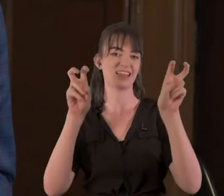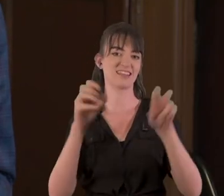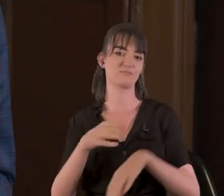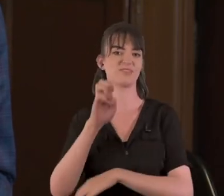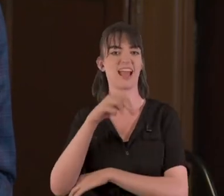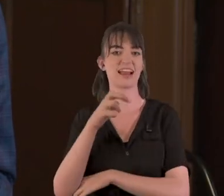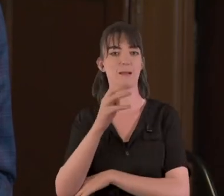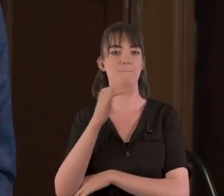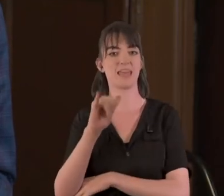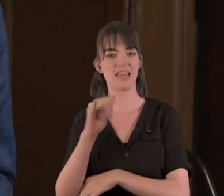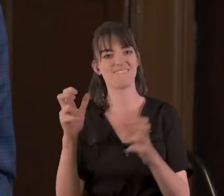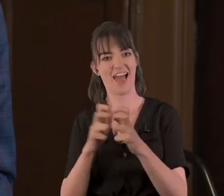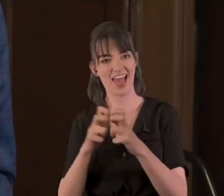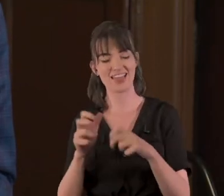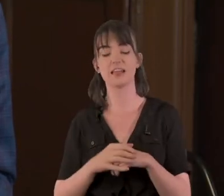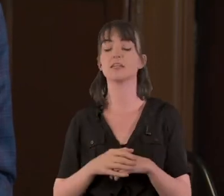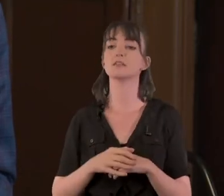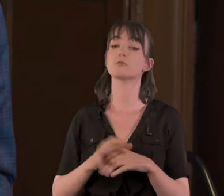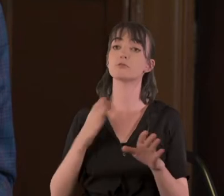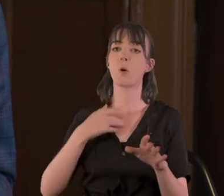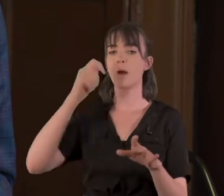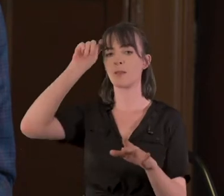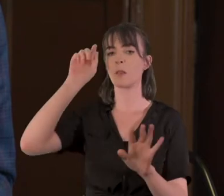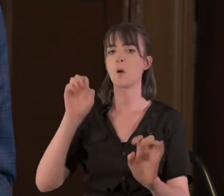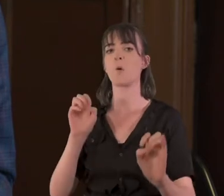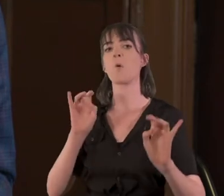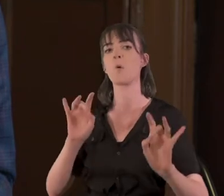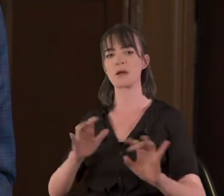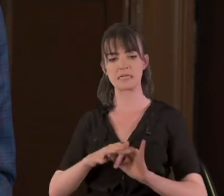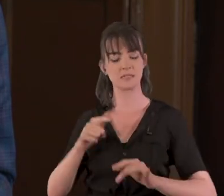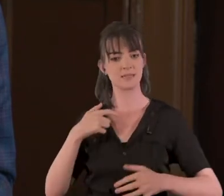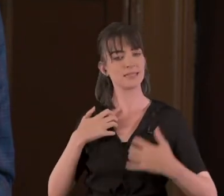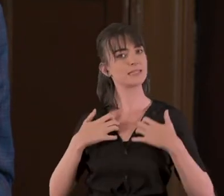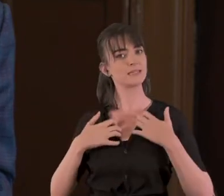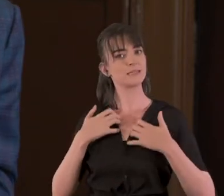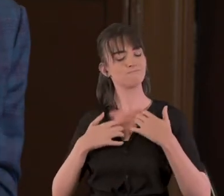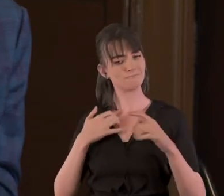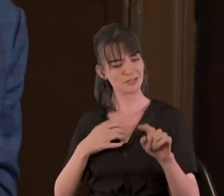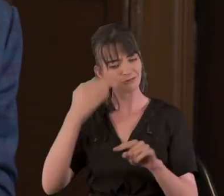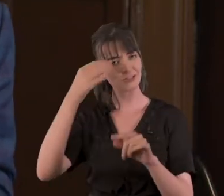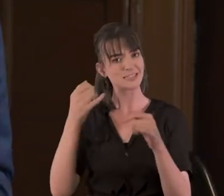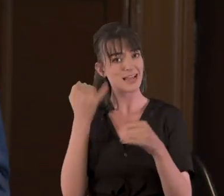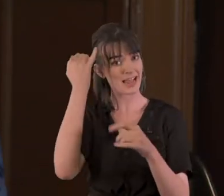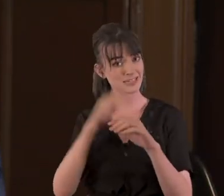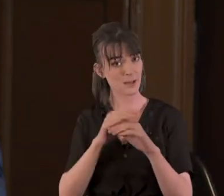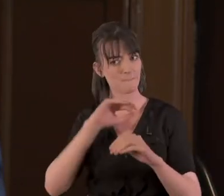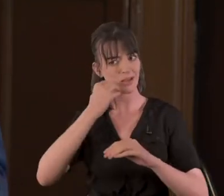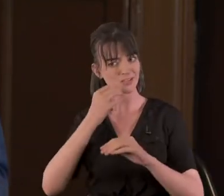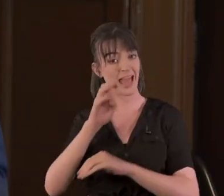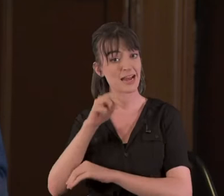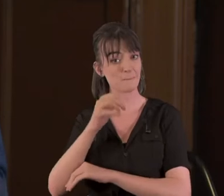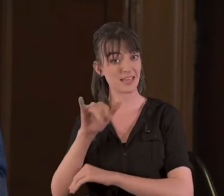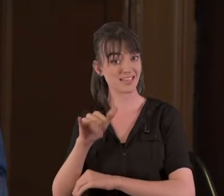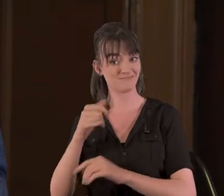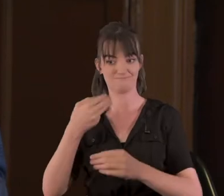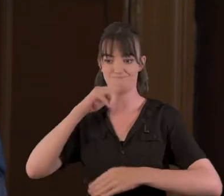Files. So this was thought to be quite a daring idea. The enemy in question was the British, and the files